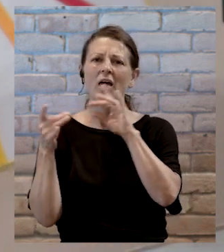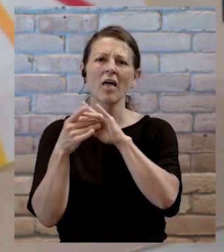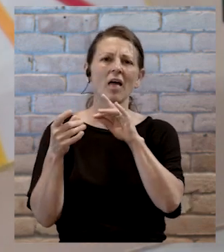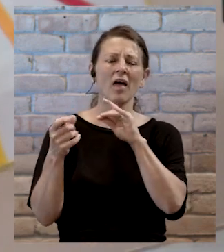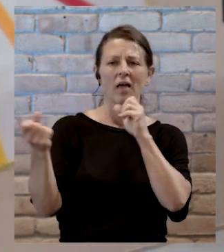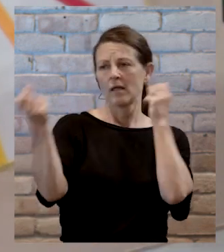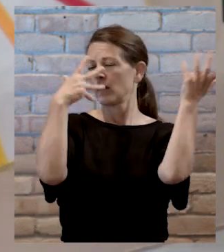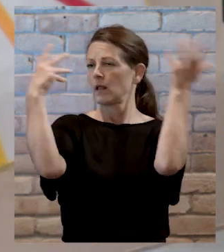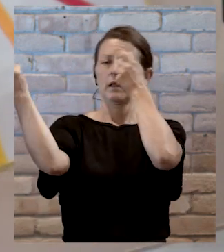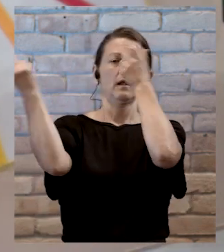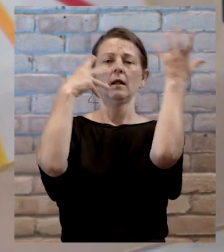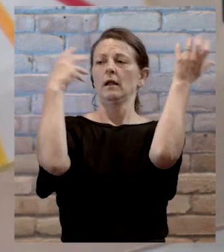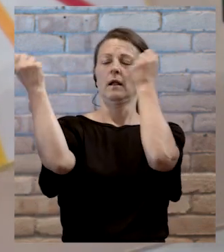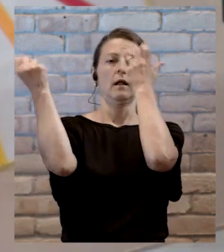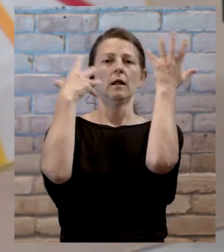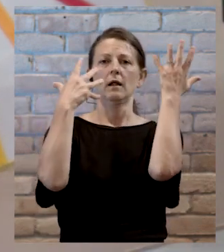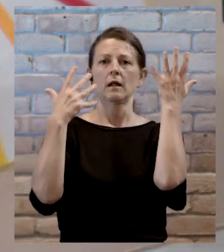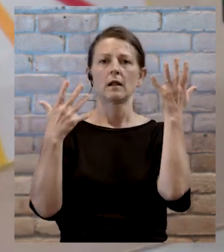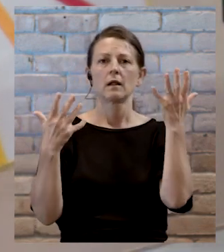clamoring for our attention,